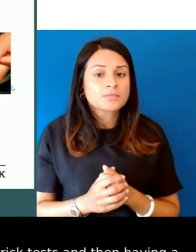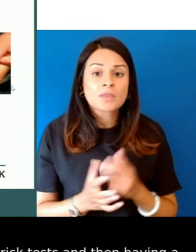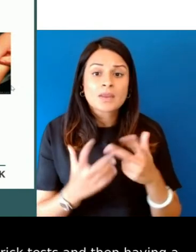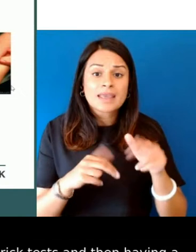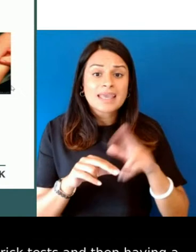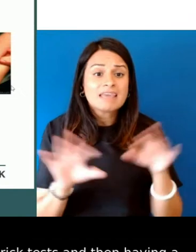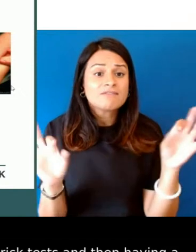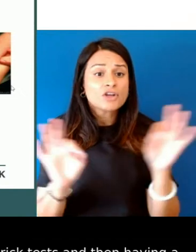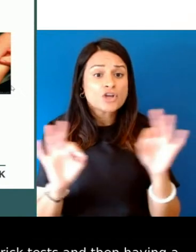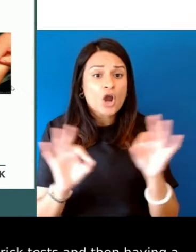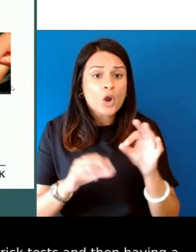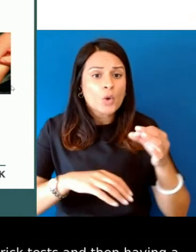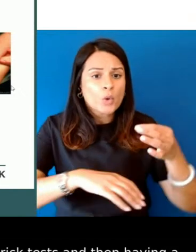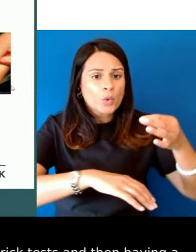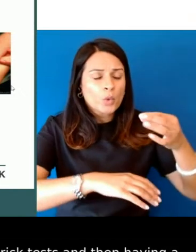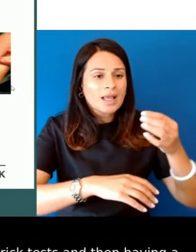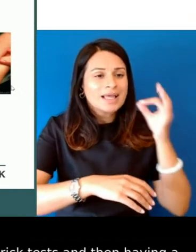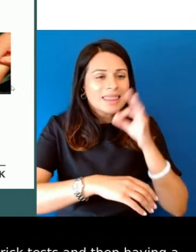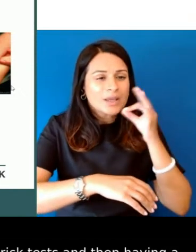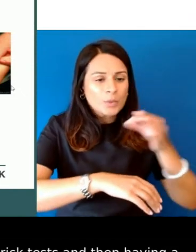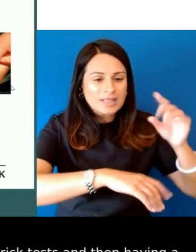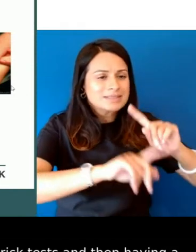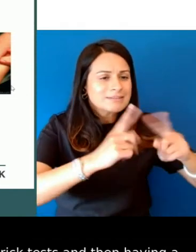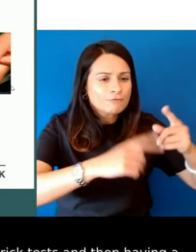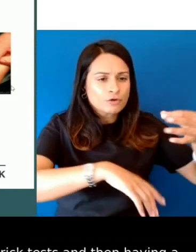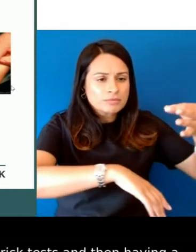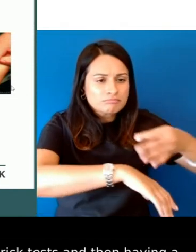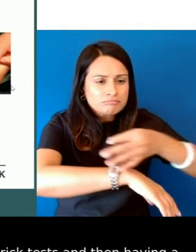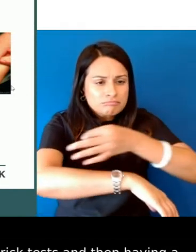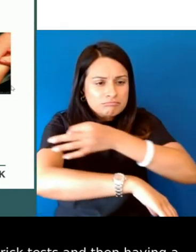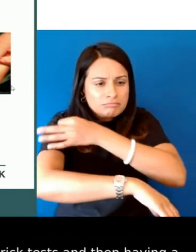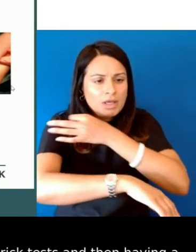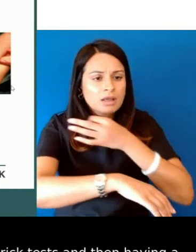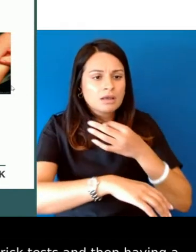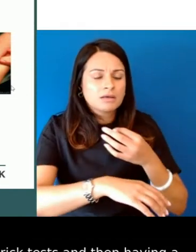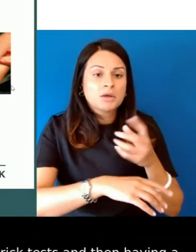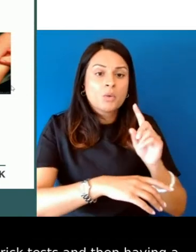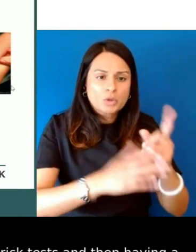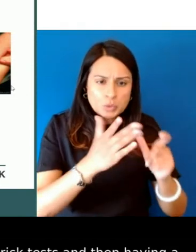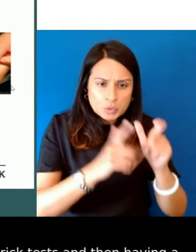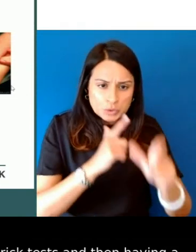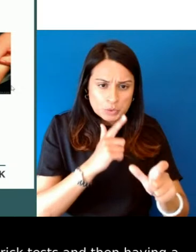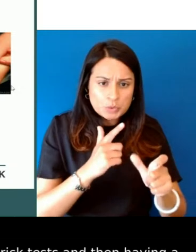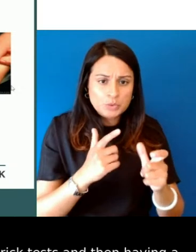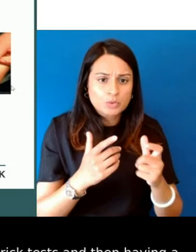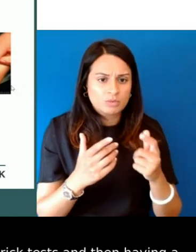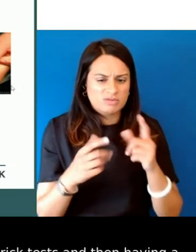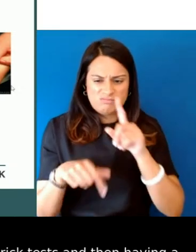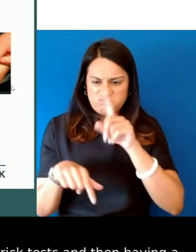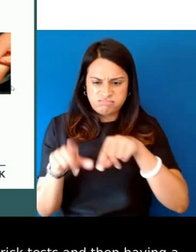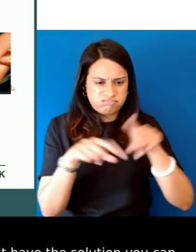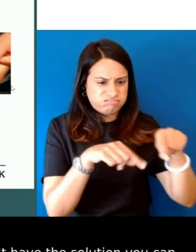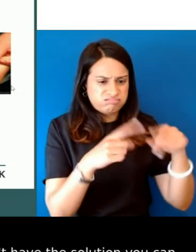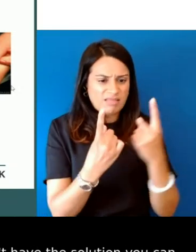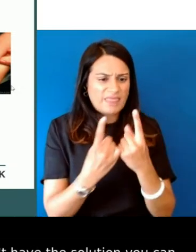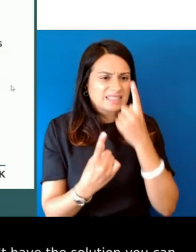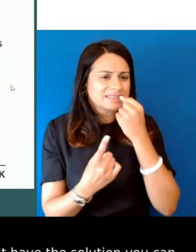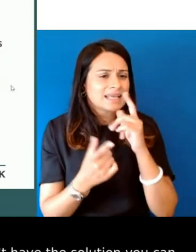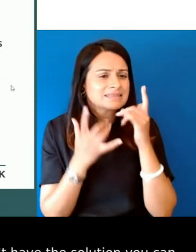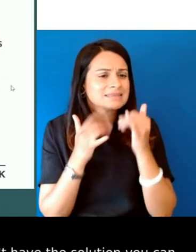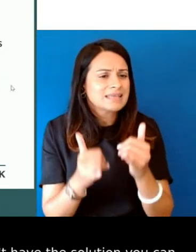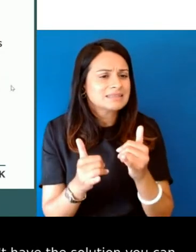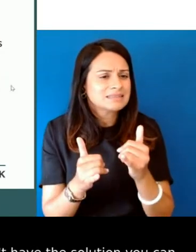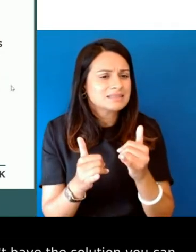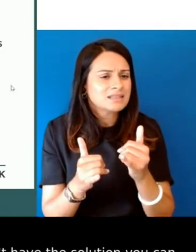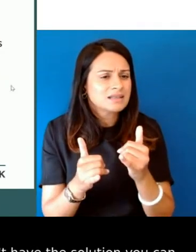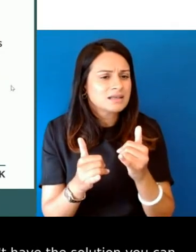things like for instance kiwi and then prick their skin so we get um there's a wide thing range of things that we can test for but isn't usually done in primary